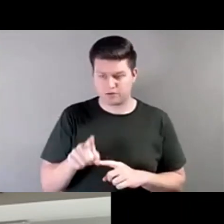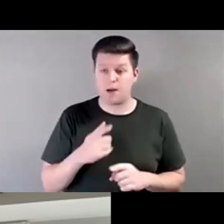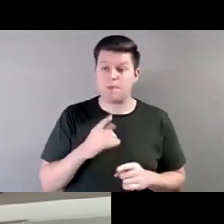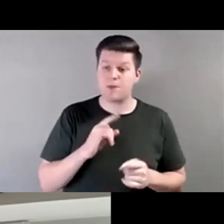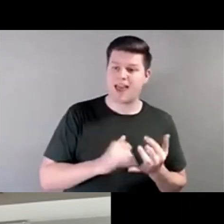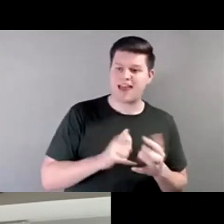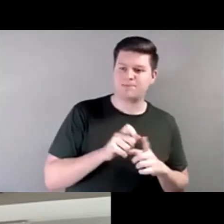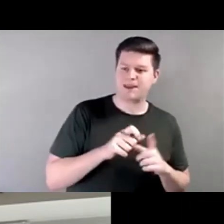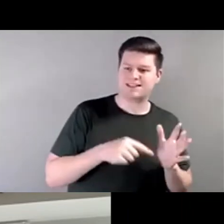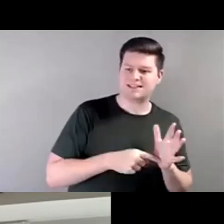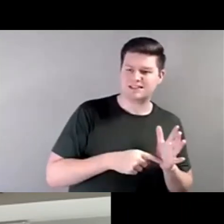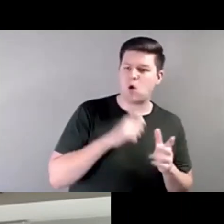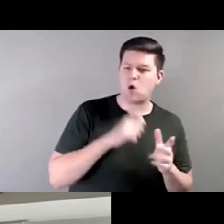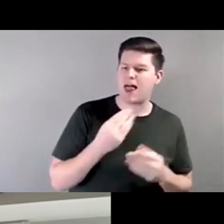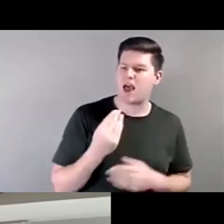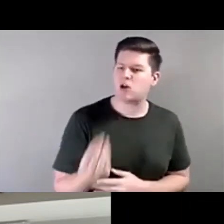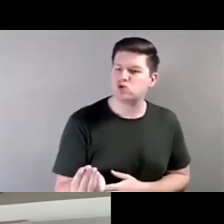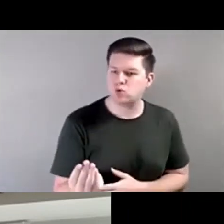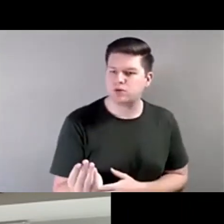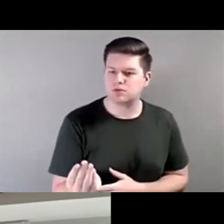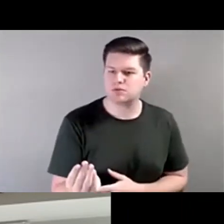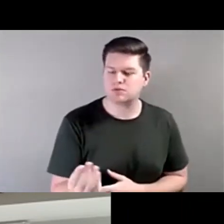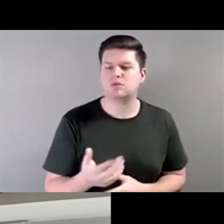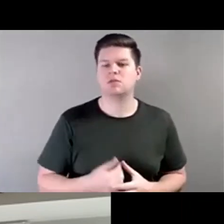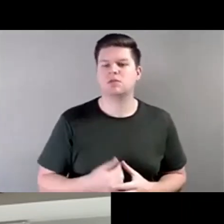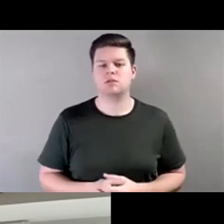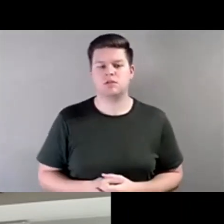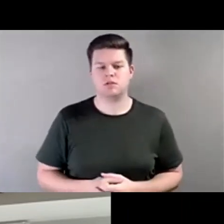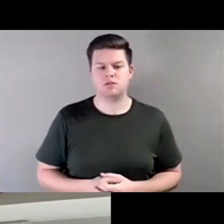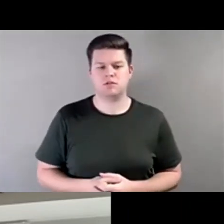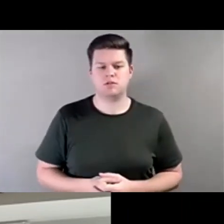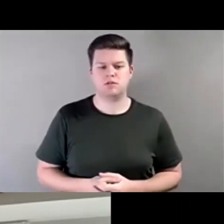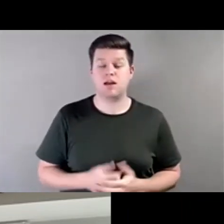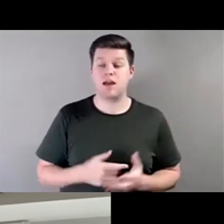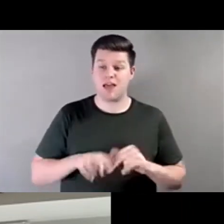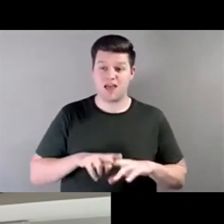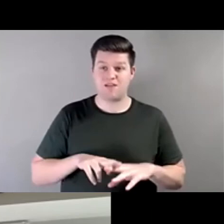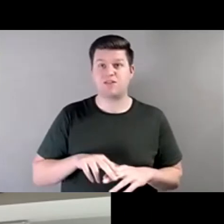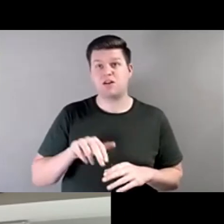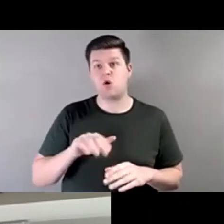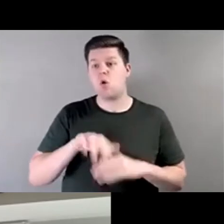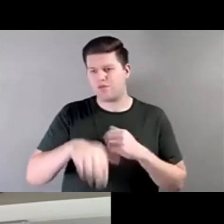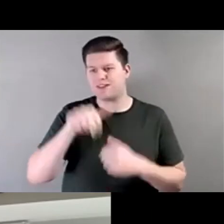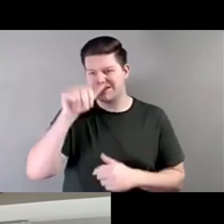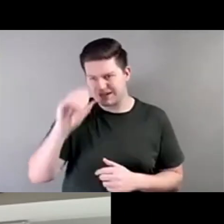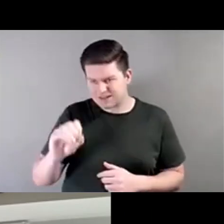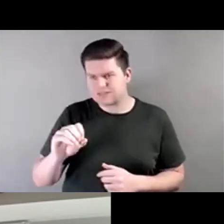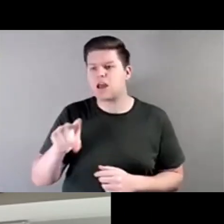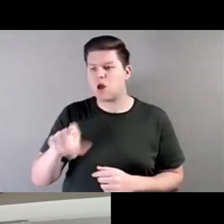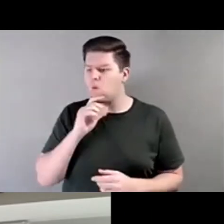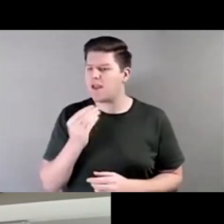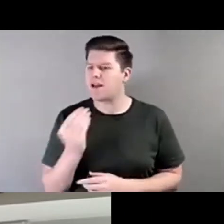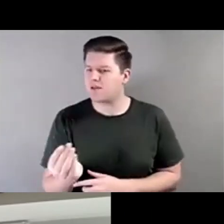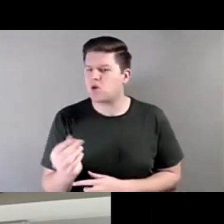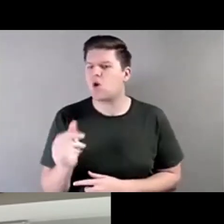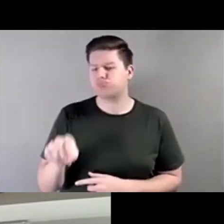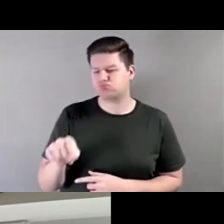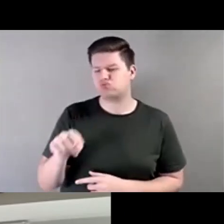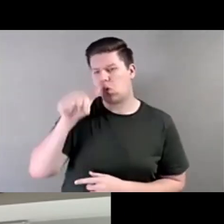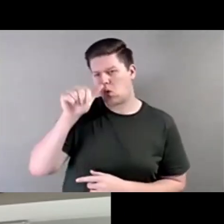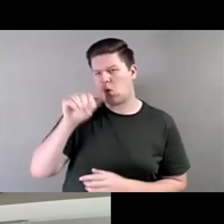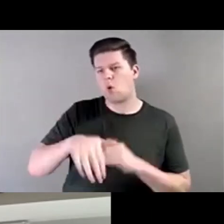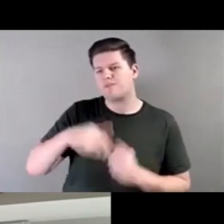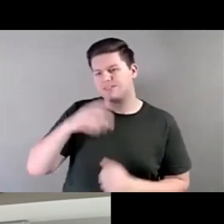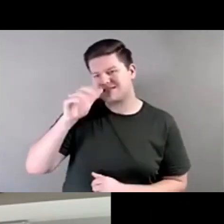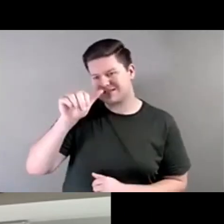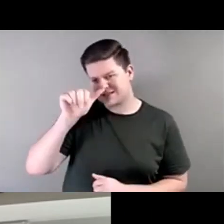over 60, it's just issued as an over 60. If it's disabled, then they will note on the system it's a disabled card